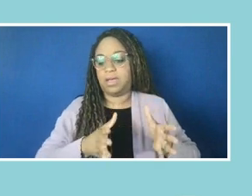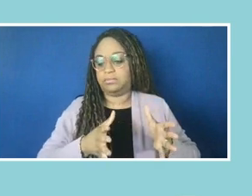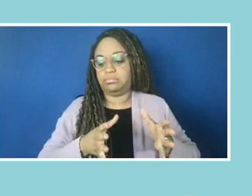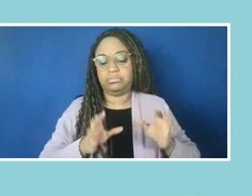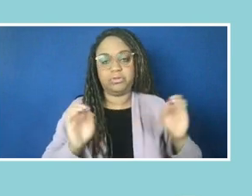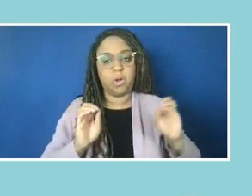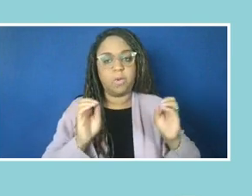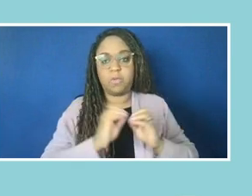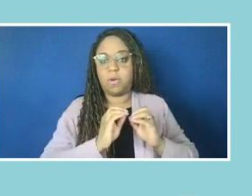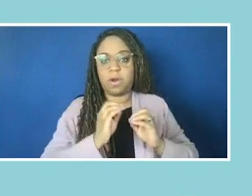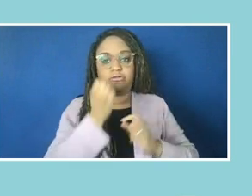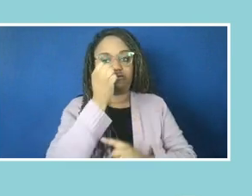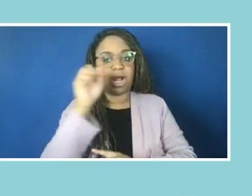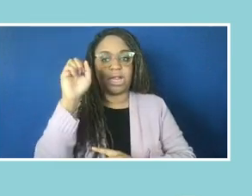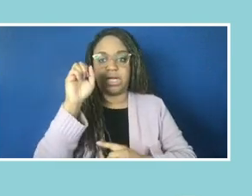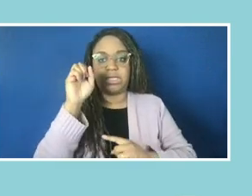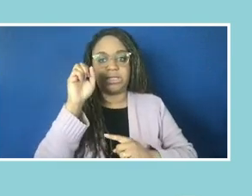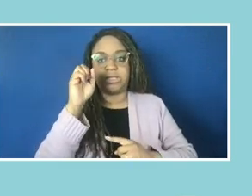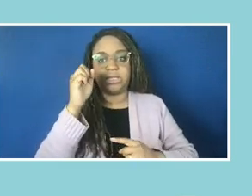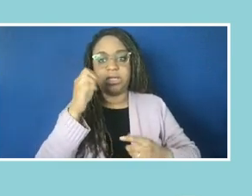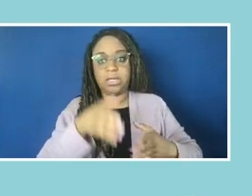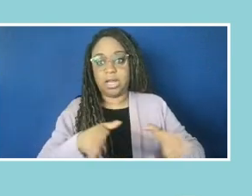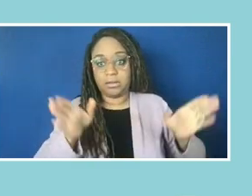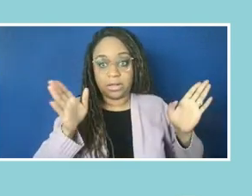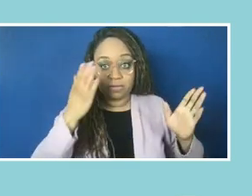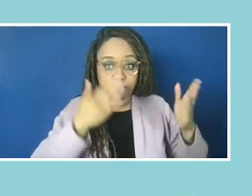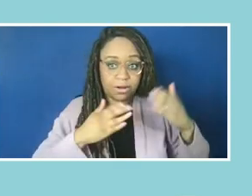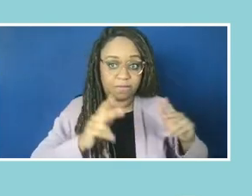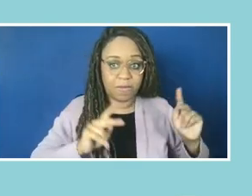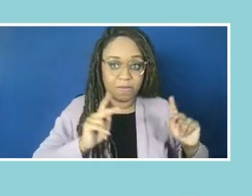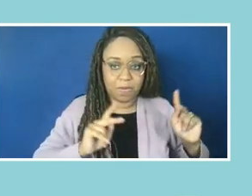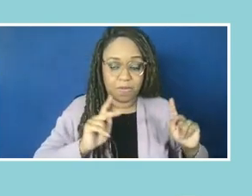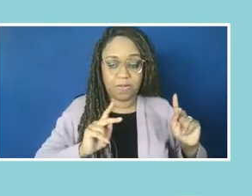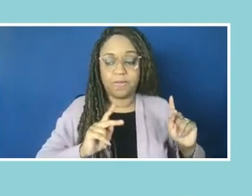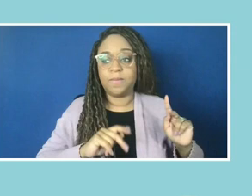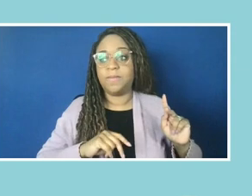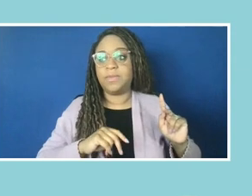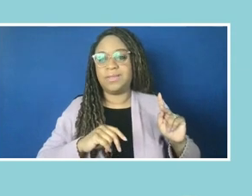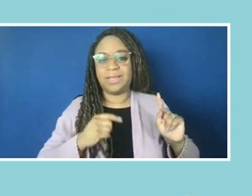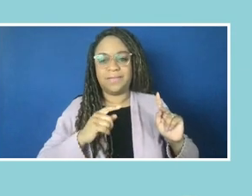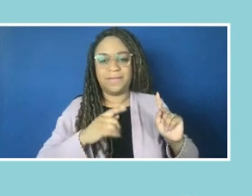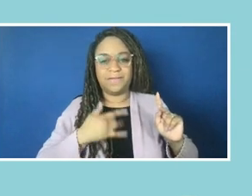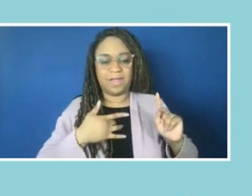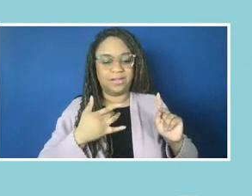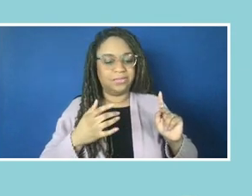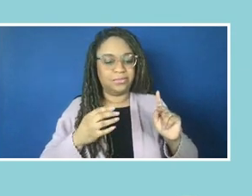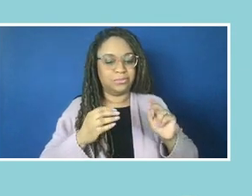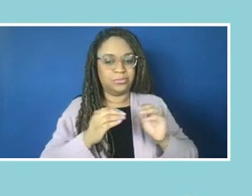is just causing us more problems than it's worth. And if they do the public rallies,